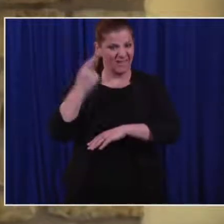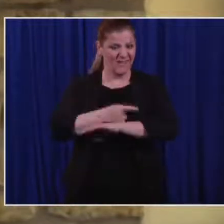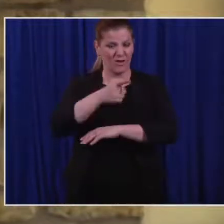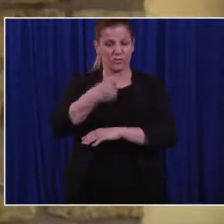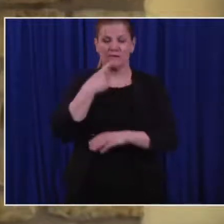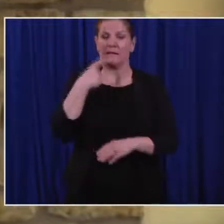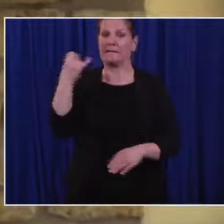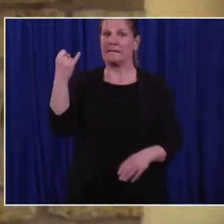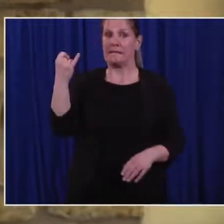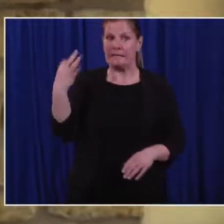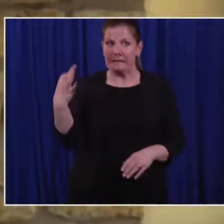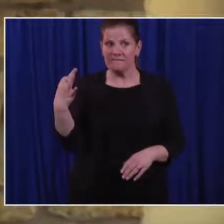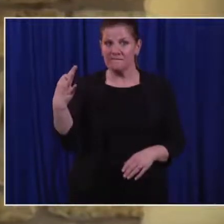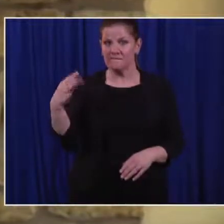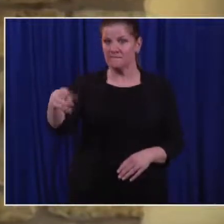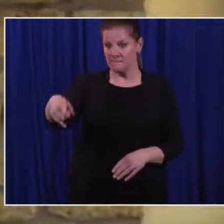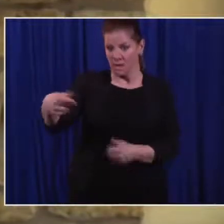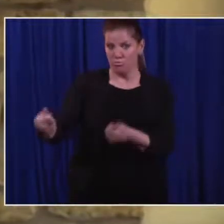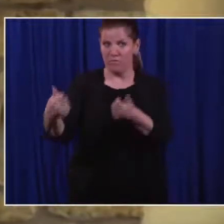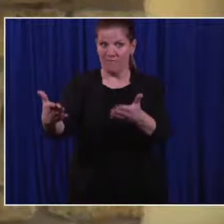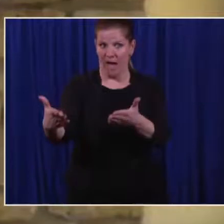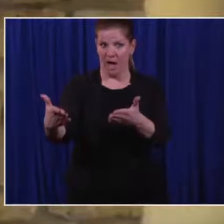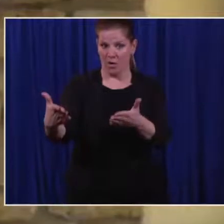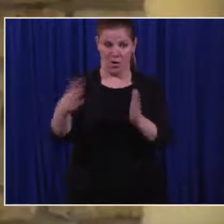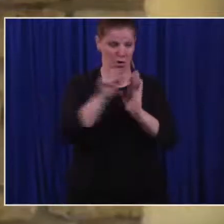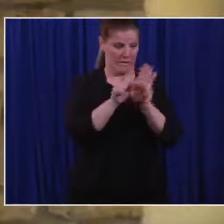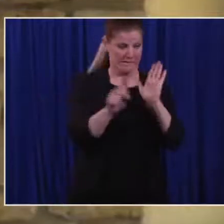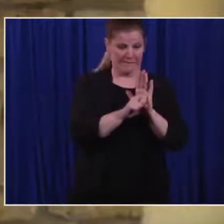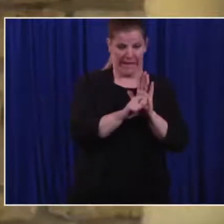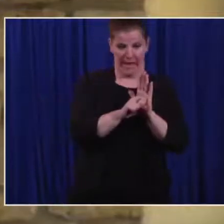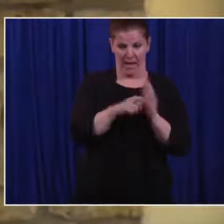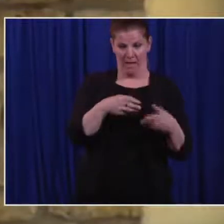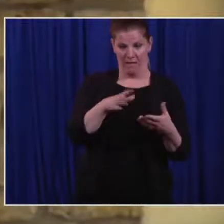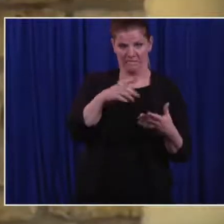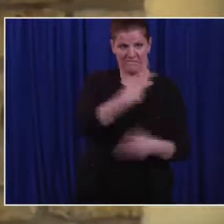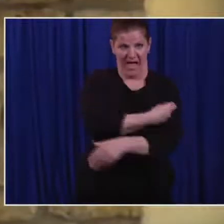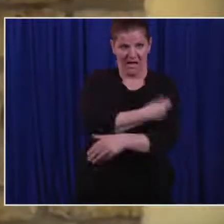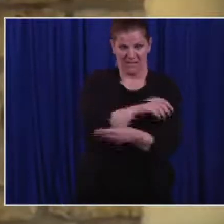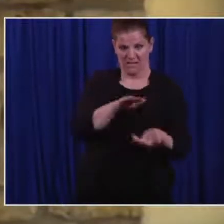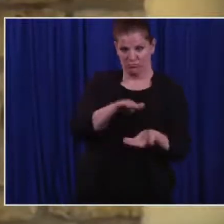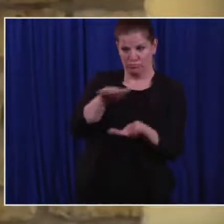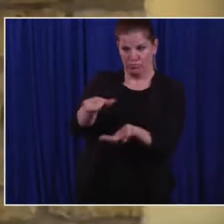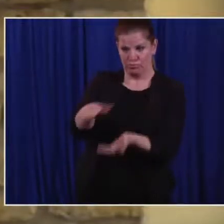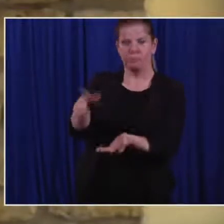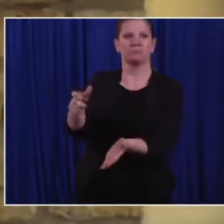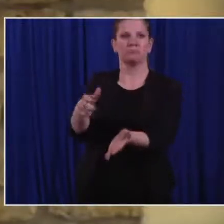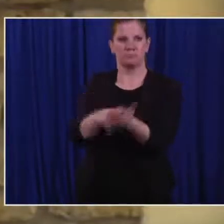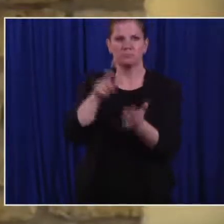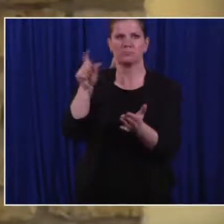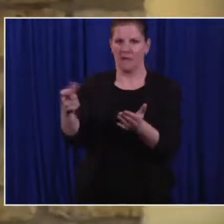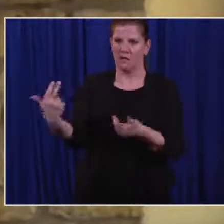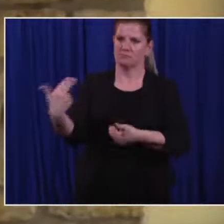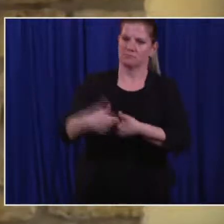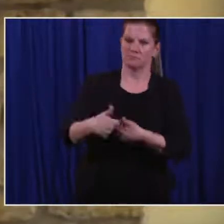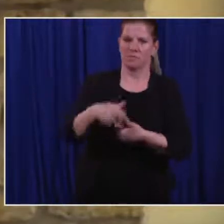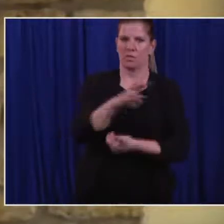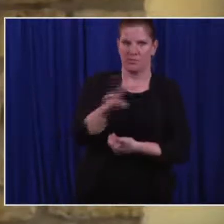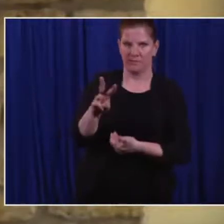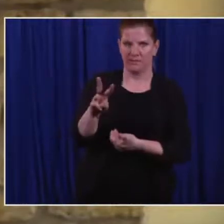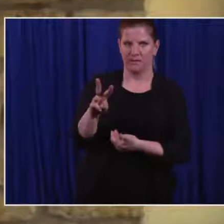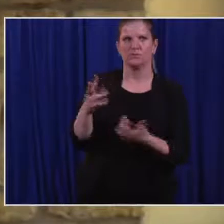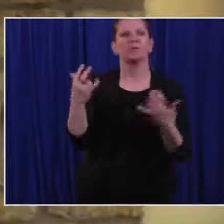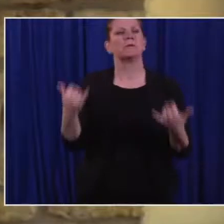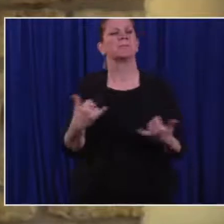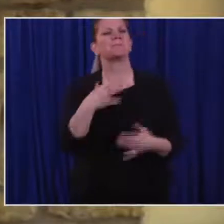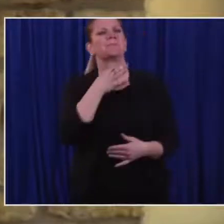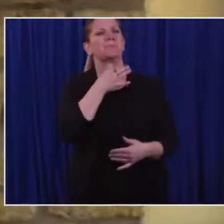stockpile, that they would be required to fall in line and get onto the centralized website. Can you give us a percentage